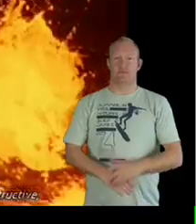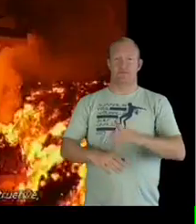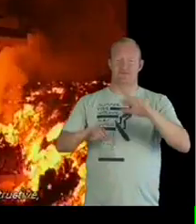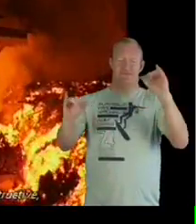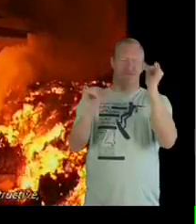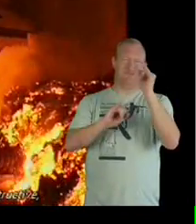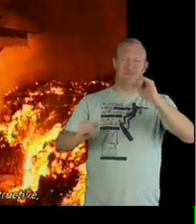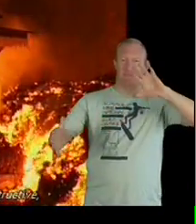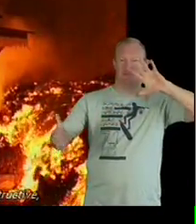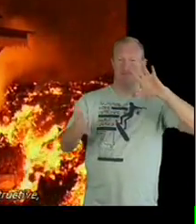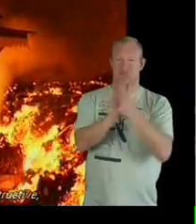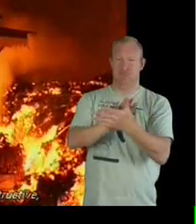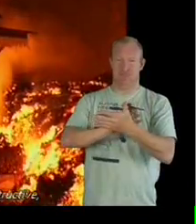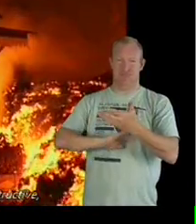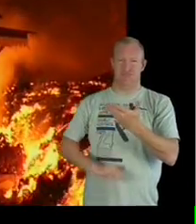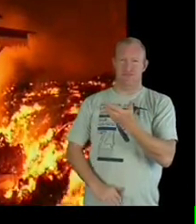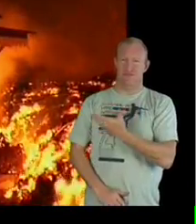They're terrifyingly destructive,